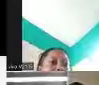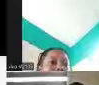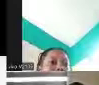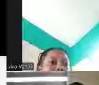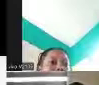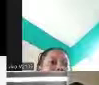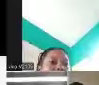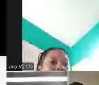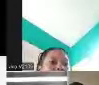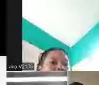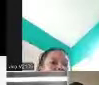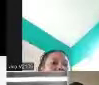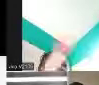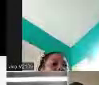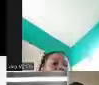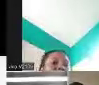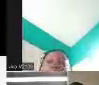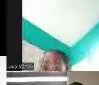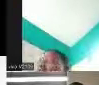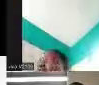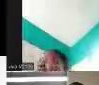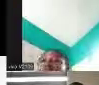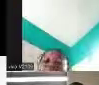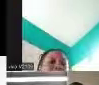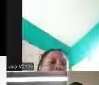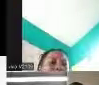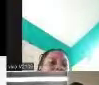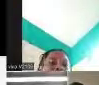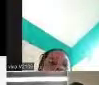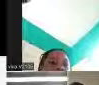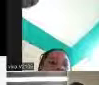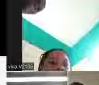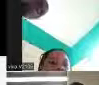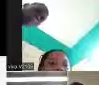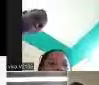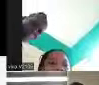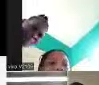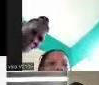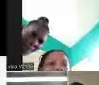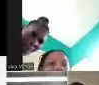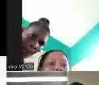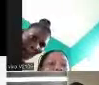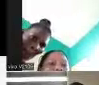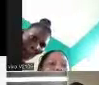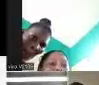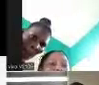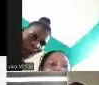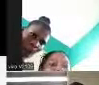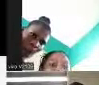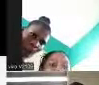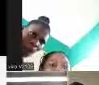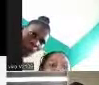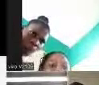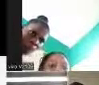ever, Nigeria. What does it mean? Well, from what I know is stupid,